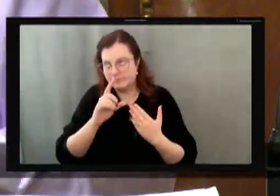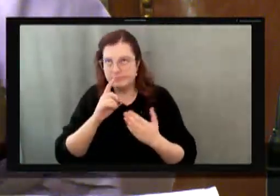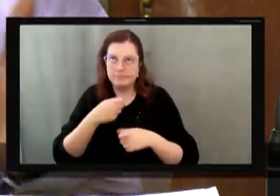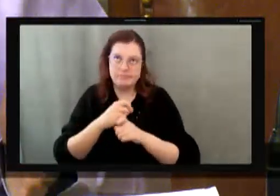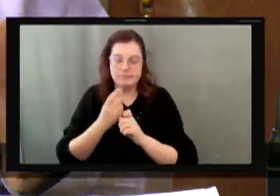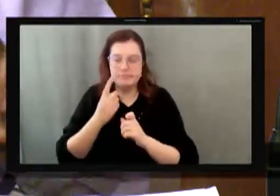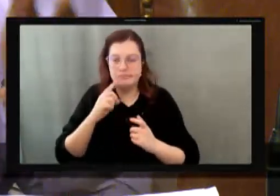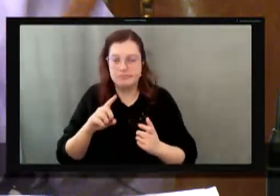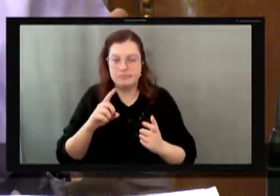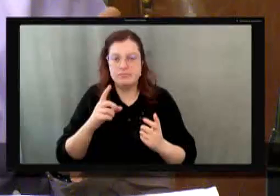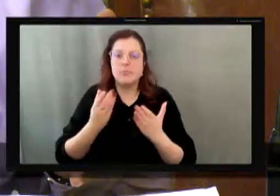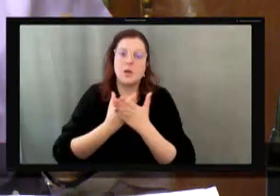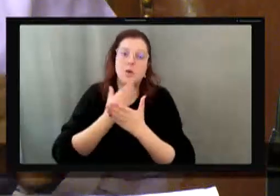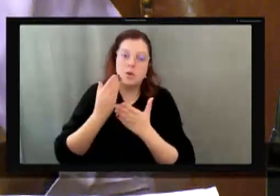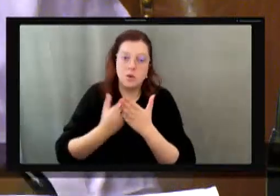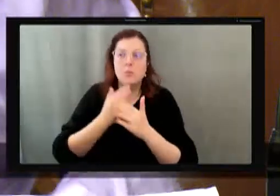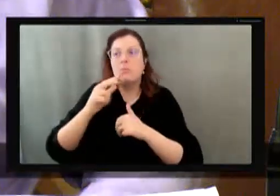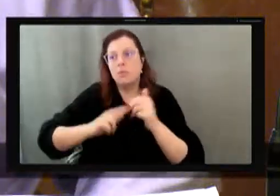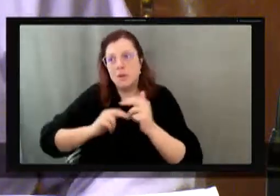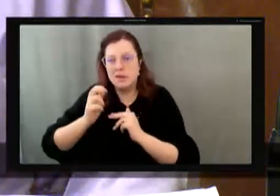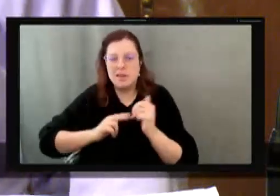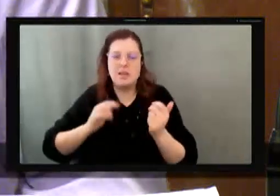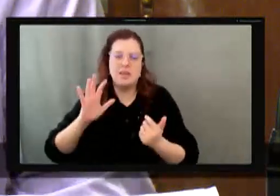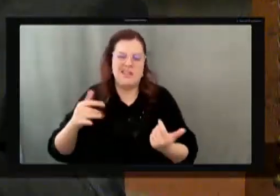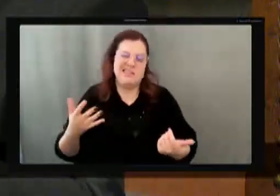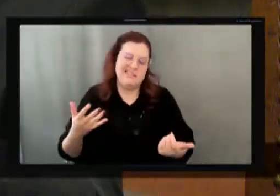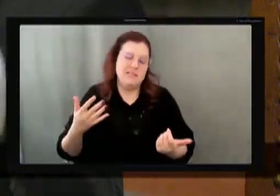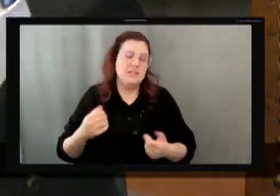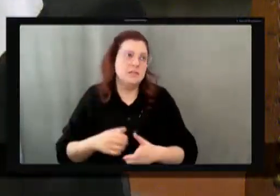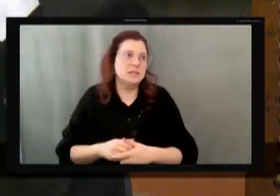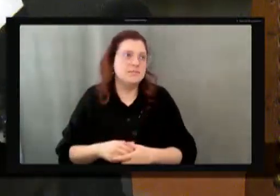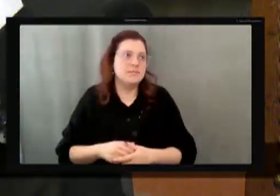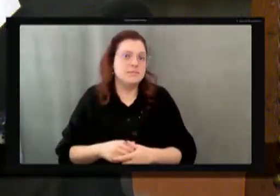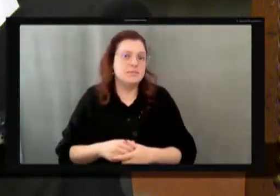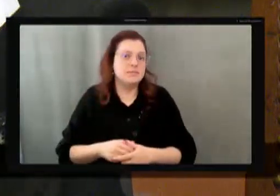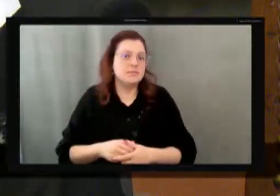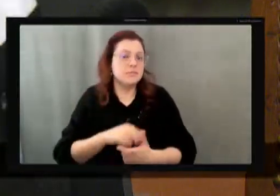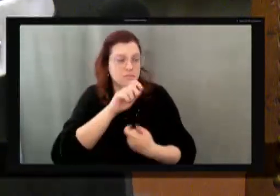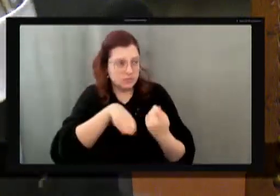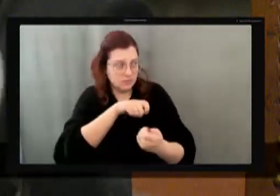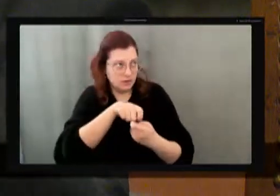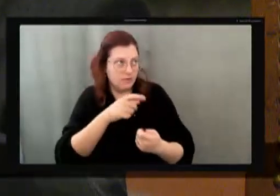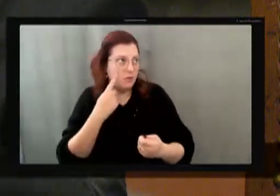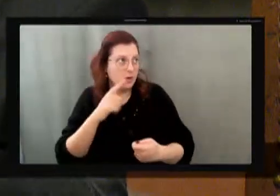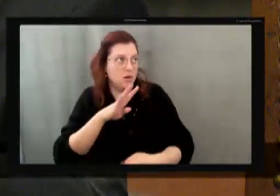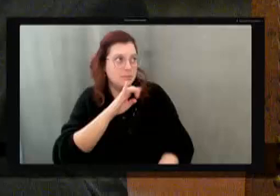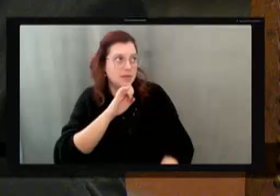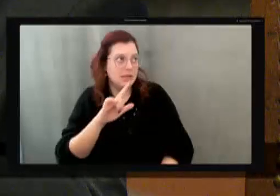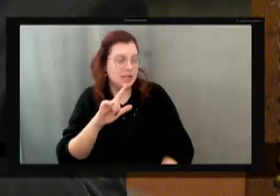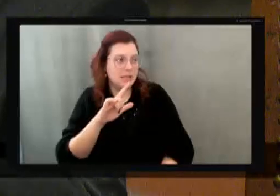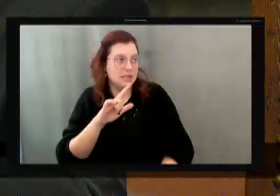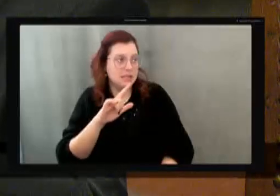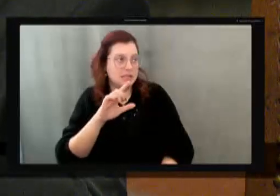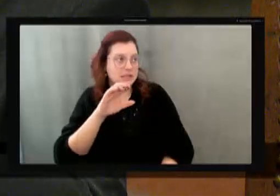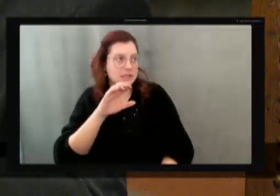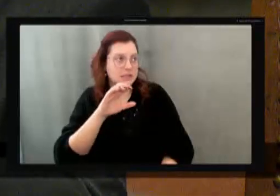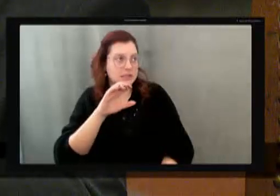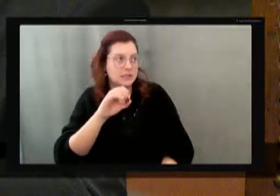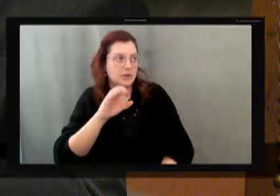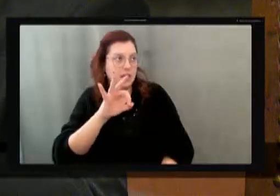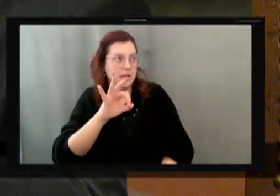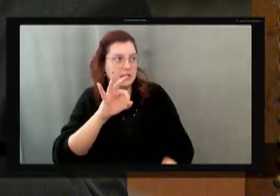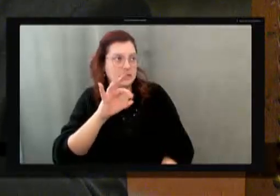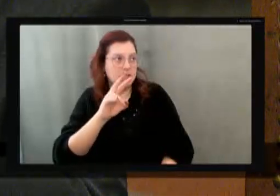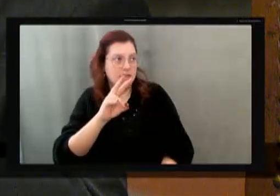a new construct, et cetera, like that. Okay, and then, but specifically for Bill 0979, which isn't the side yard program,